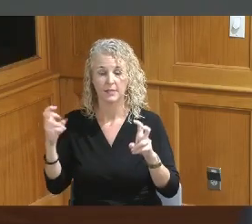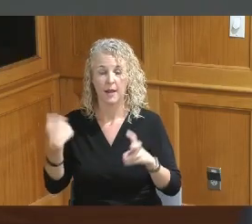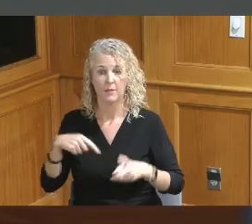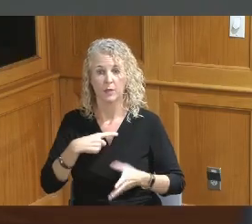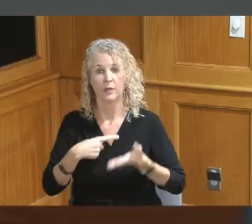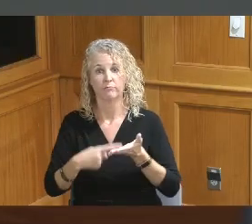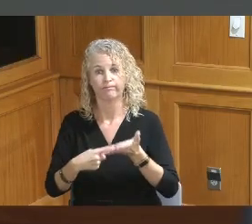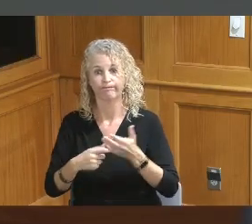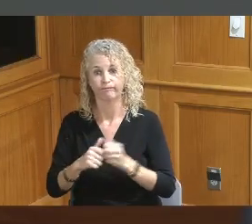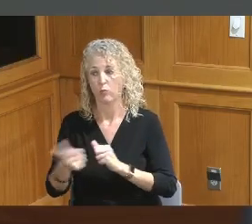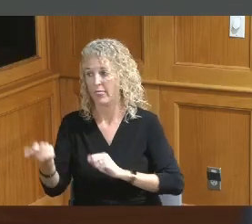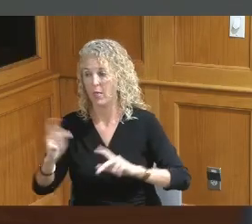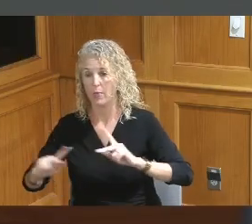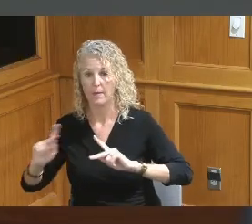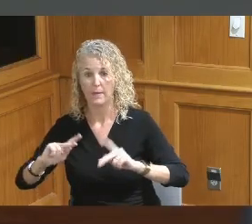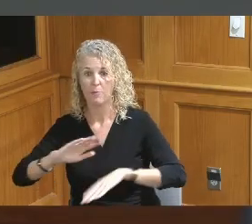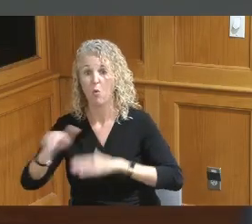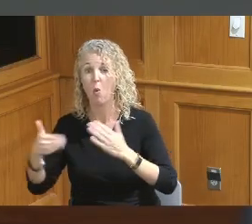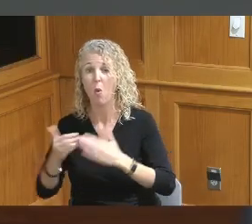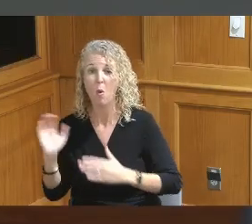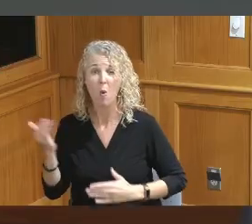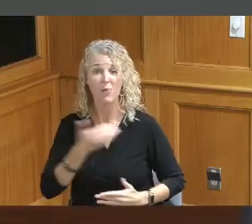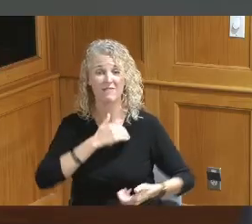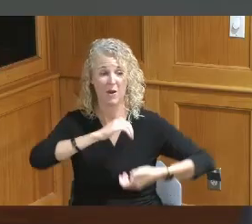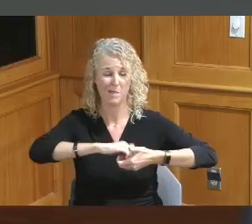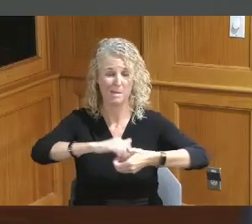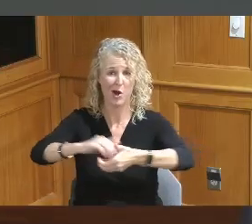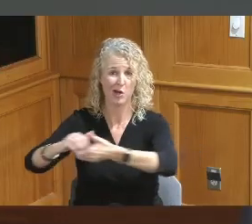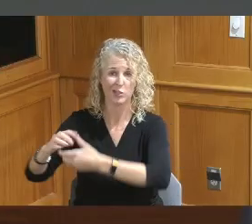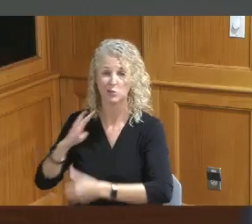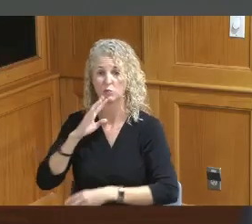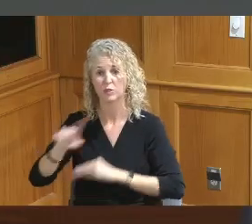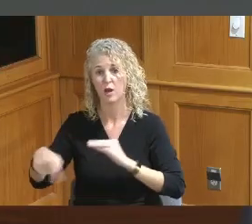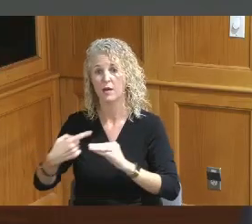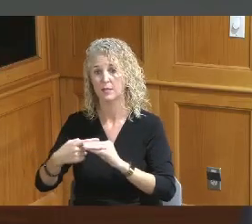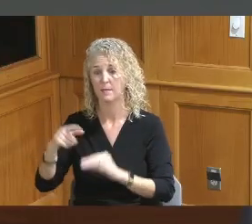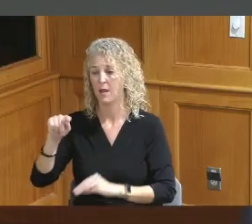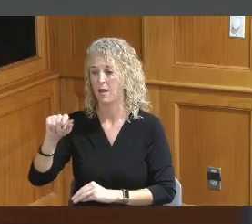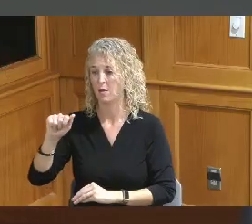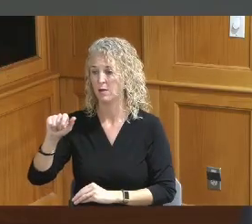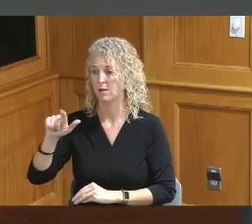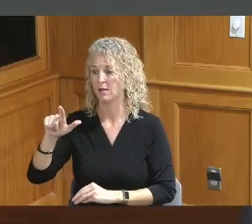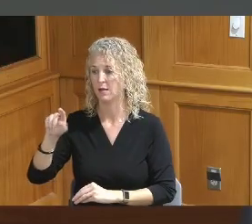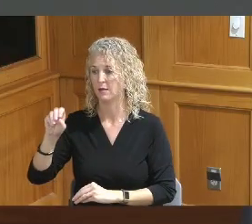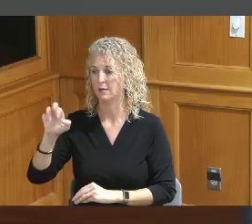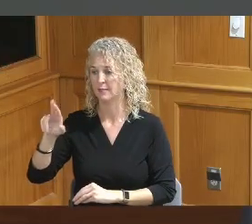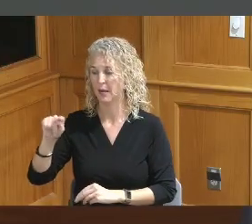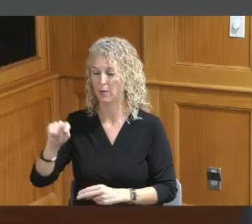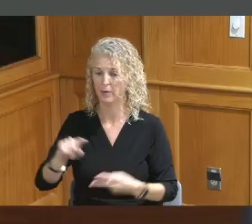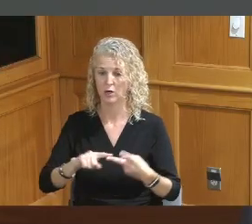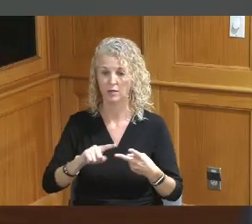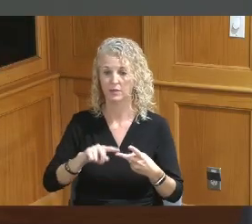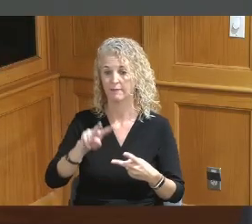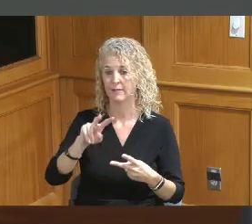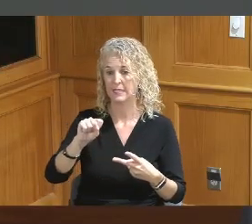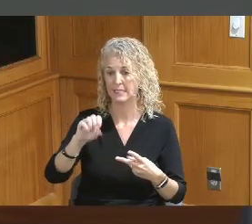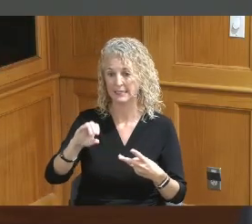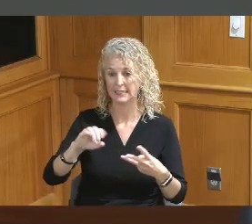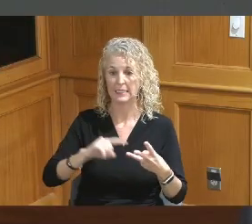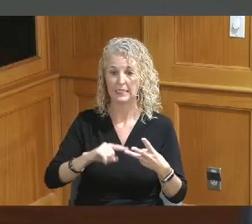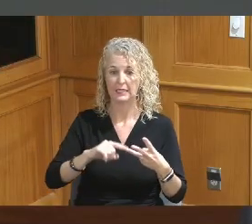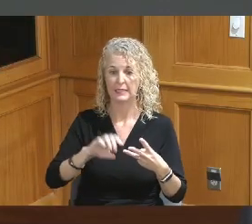have with all of our partners. We talked about Talbert House, VSC, Easter Seals, et cetera. We'll weave those